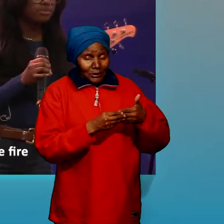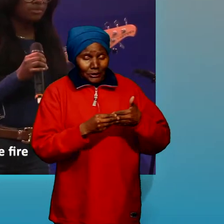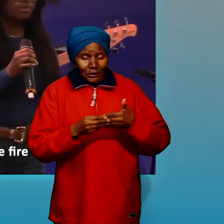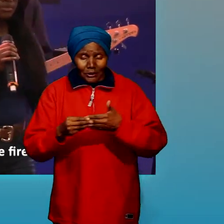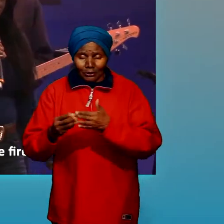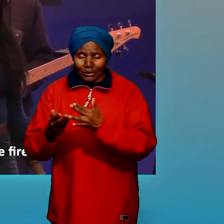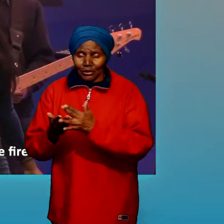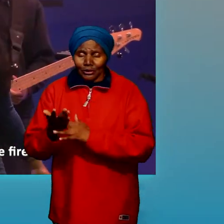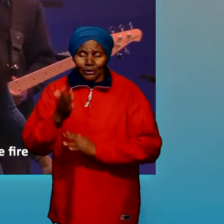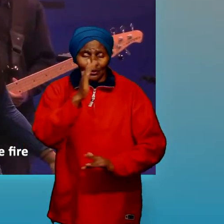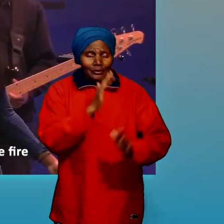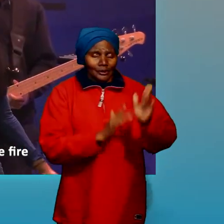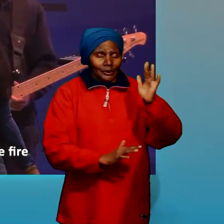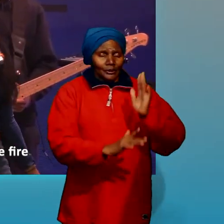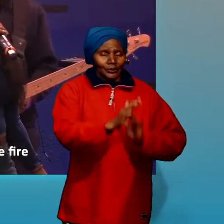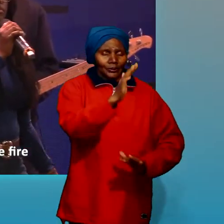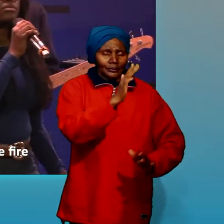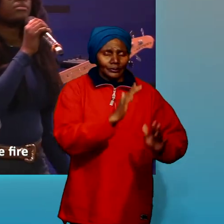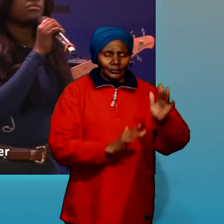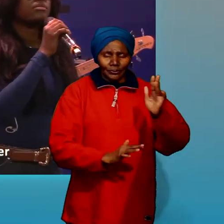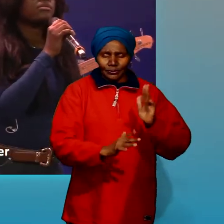have led me through the